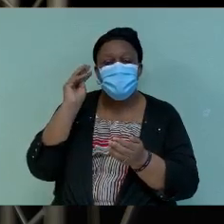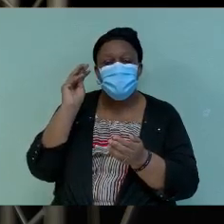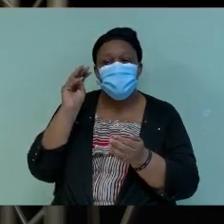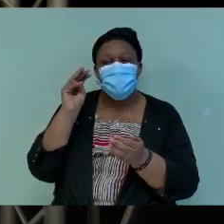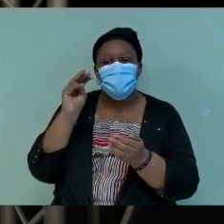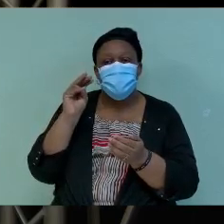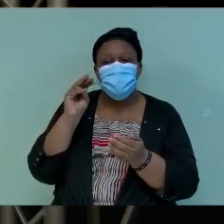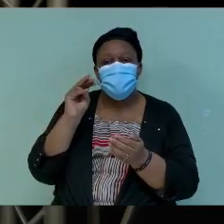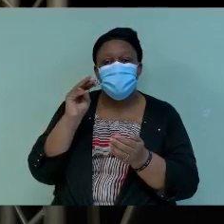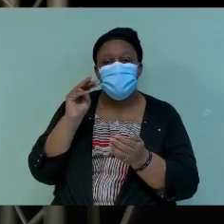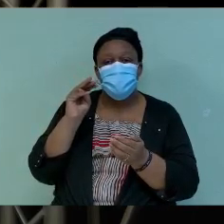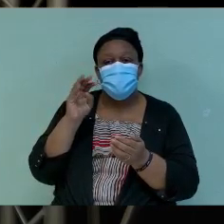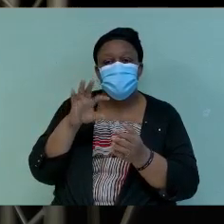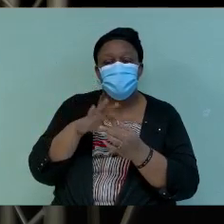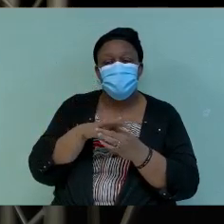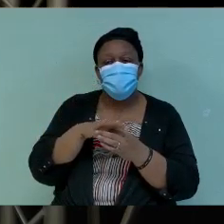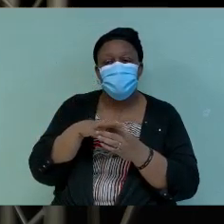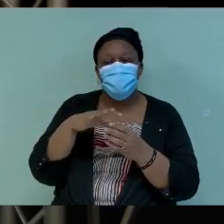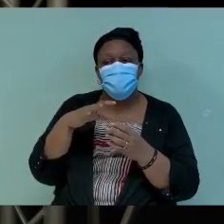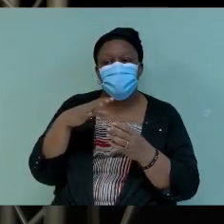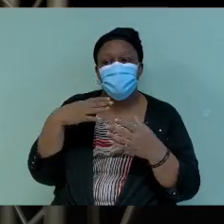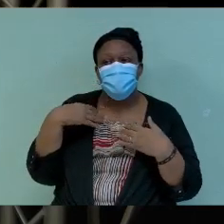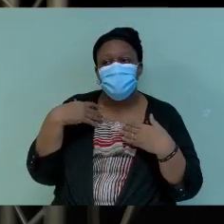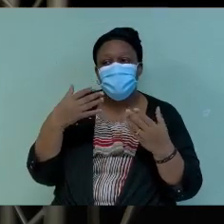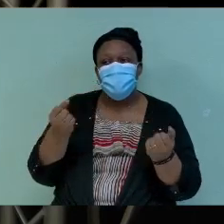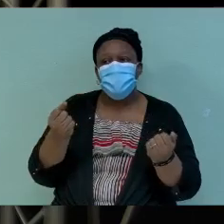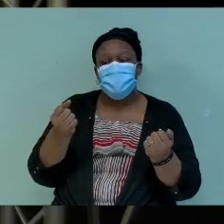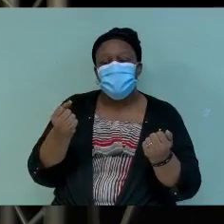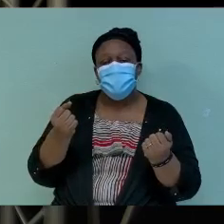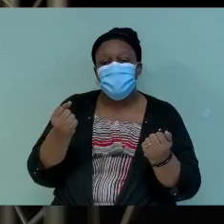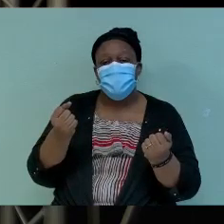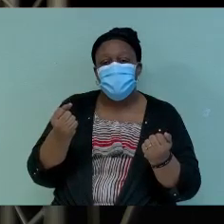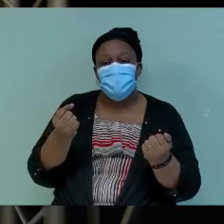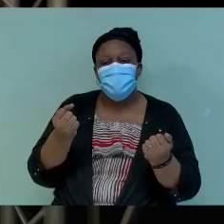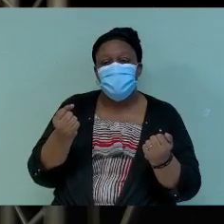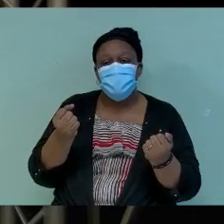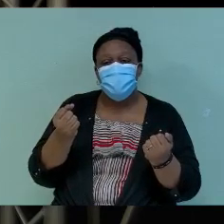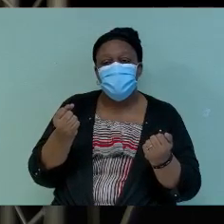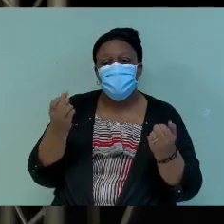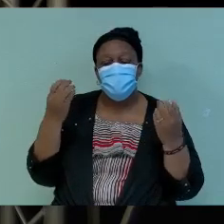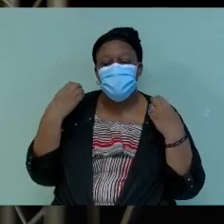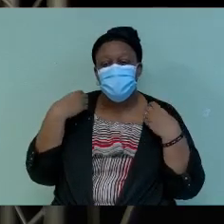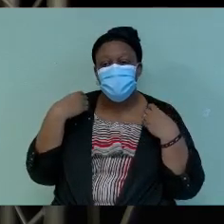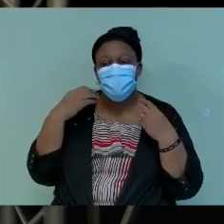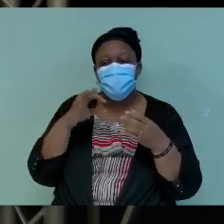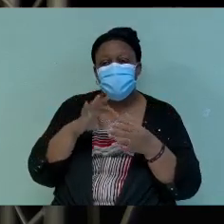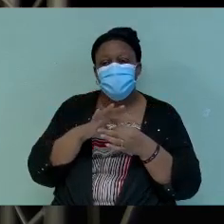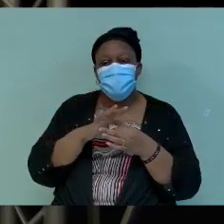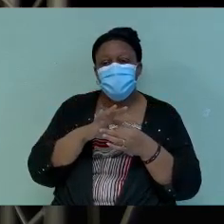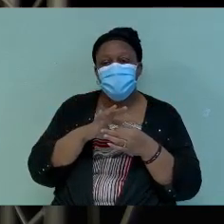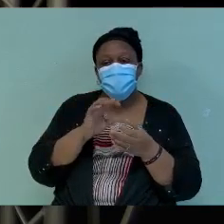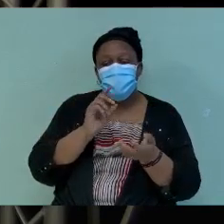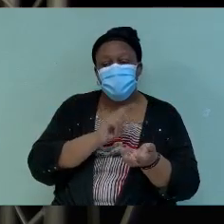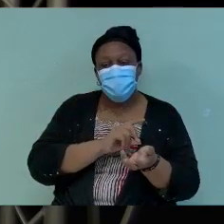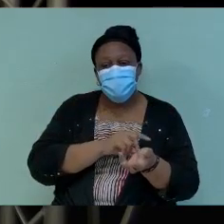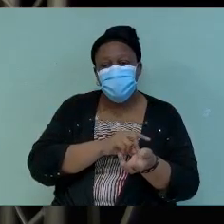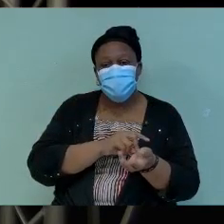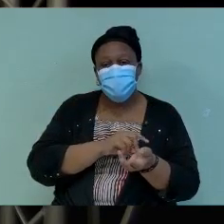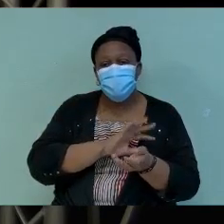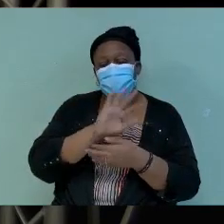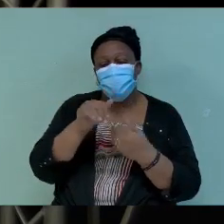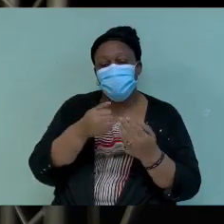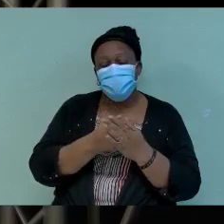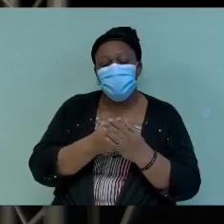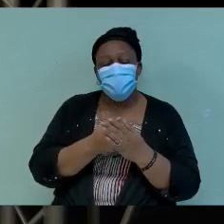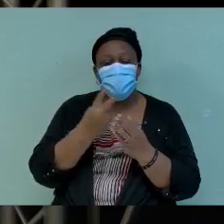Phipps, of course, responsible for health, thank you for your support and for being here. For all of you who tuned